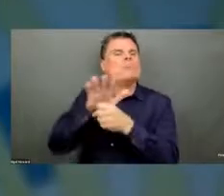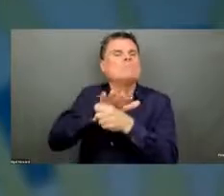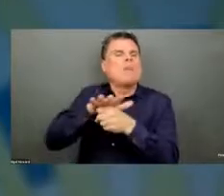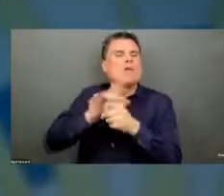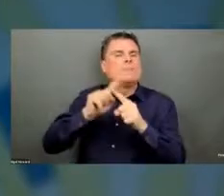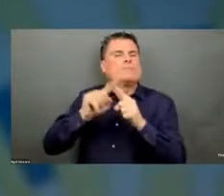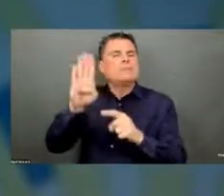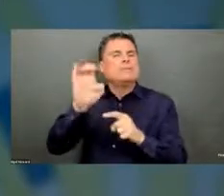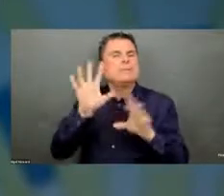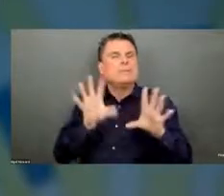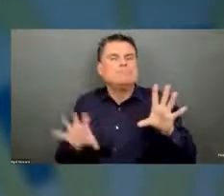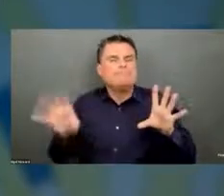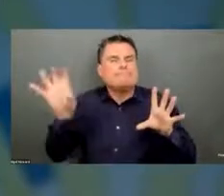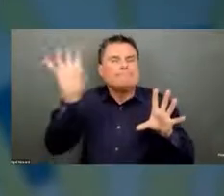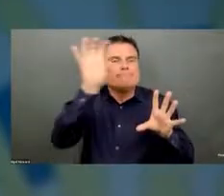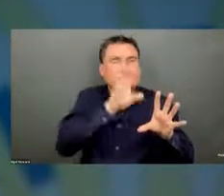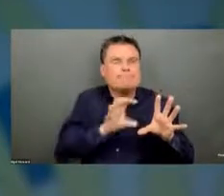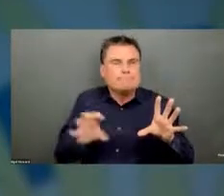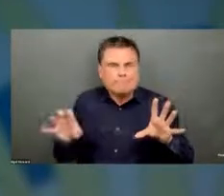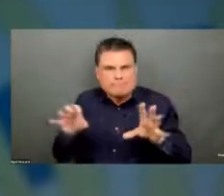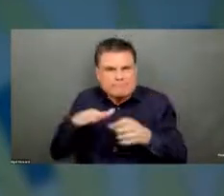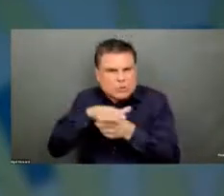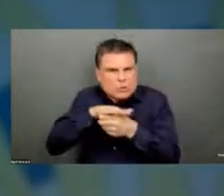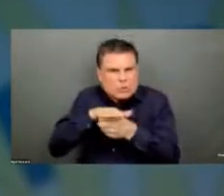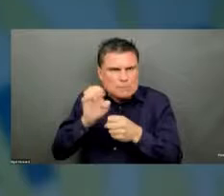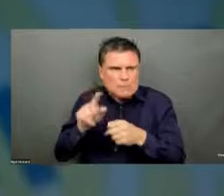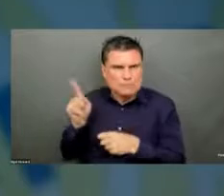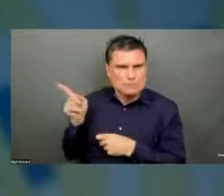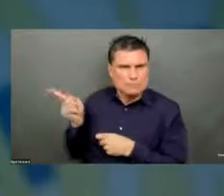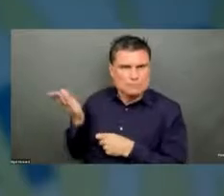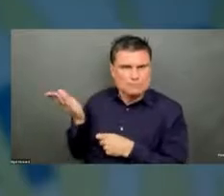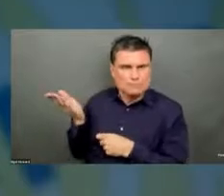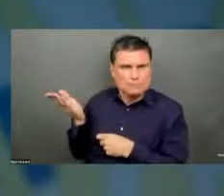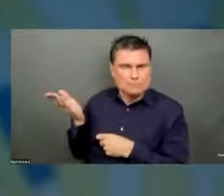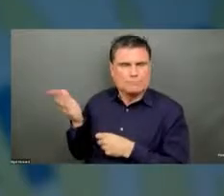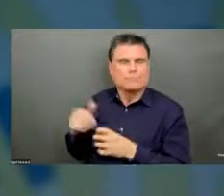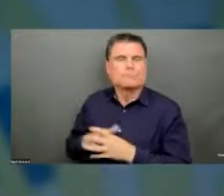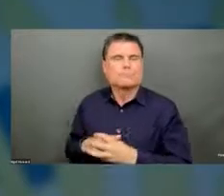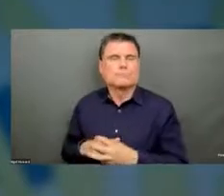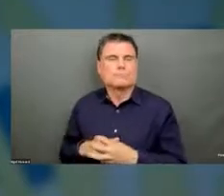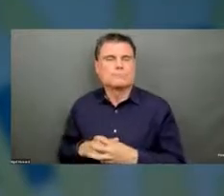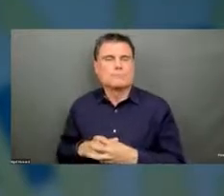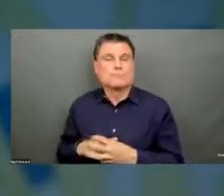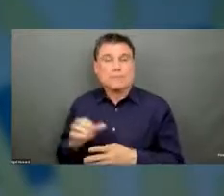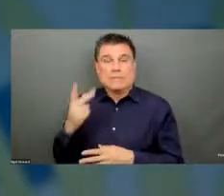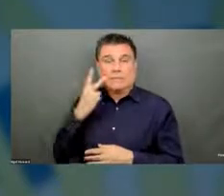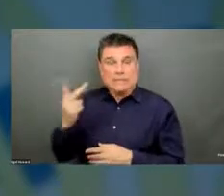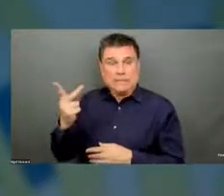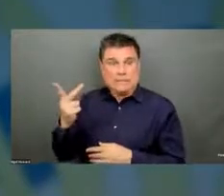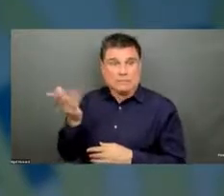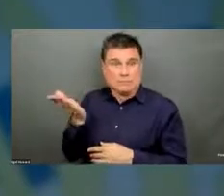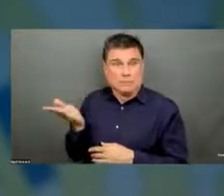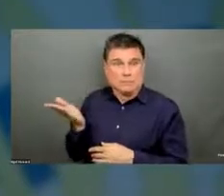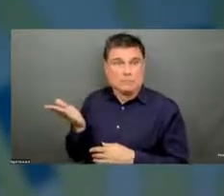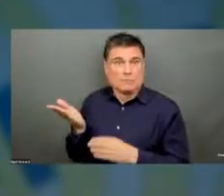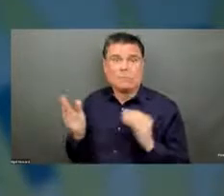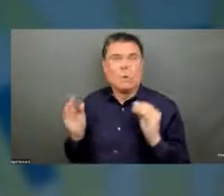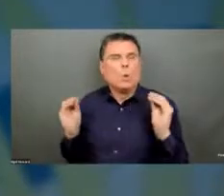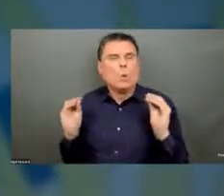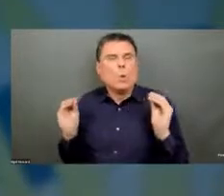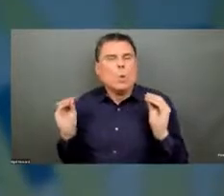which is the broader health area. And as you can see, there has been no part of our province that has been